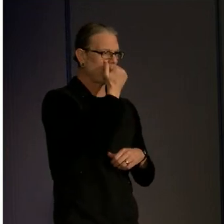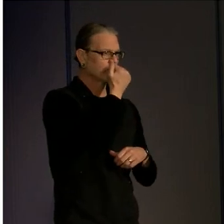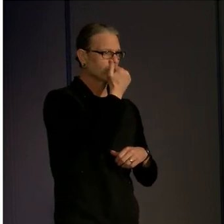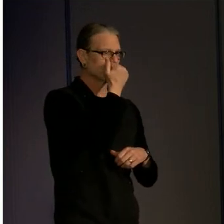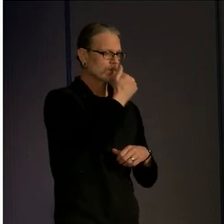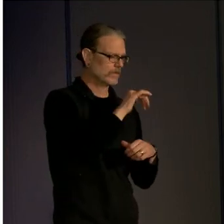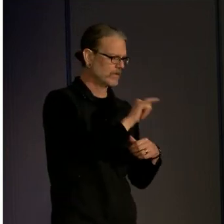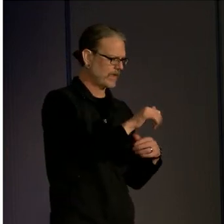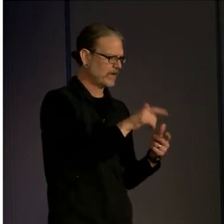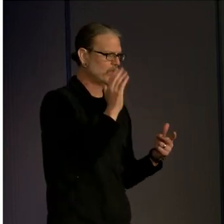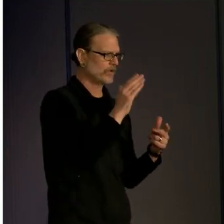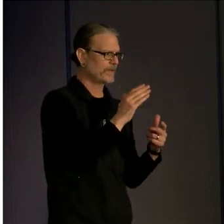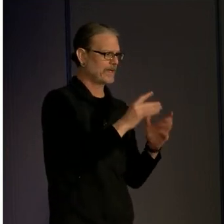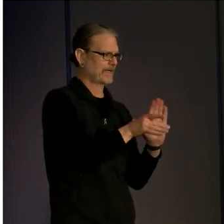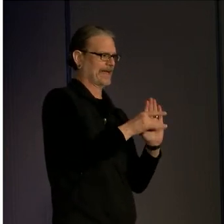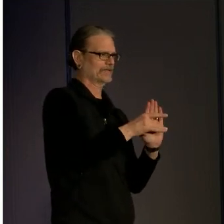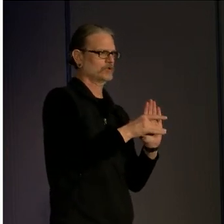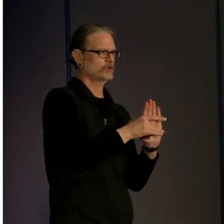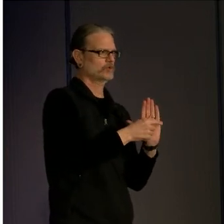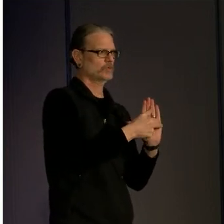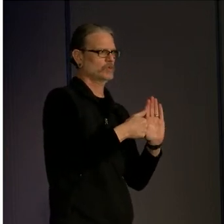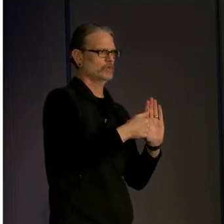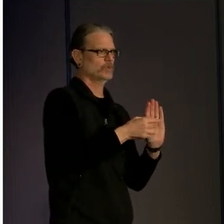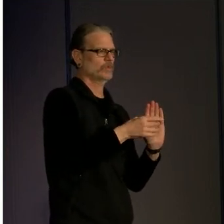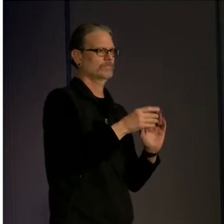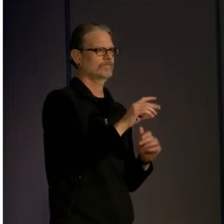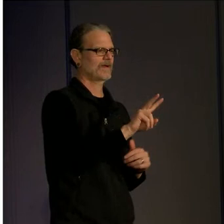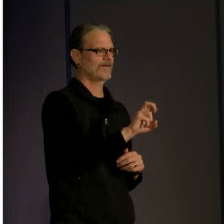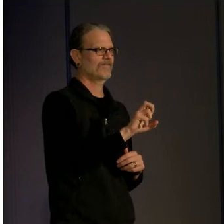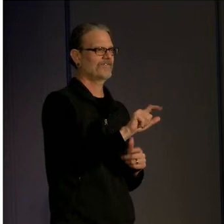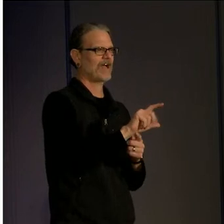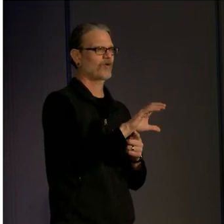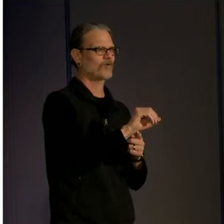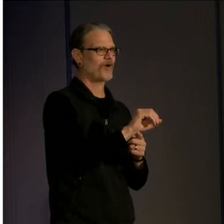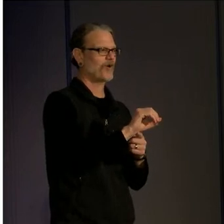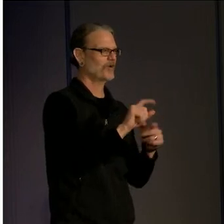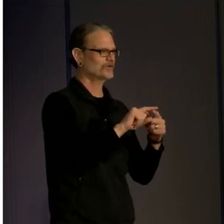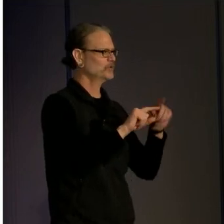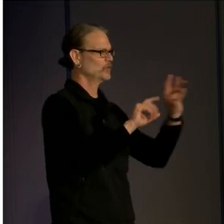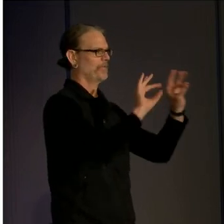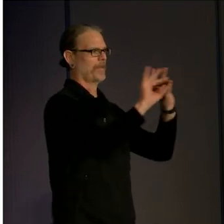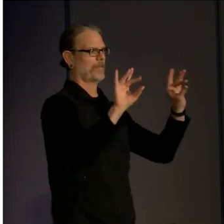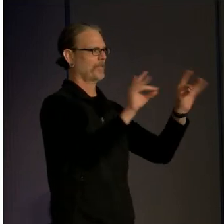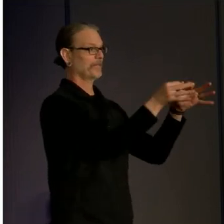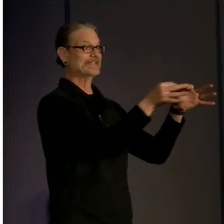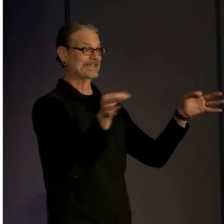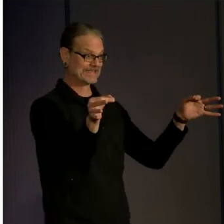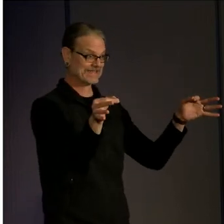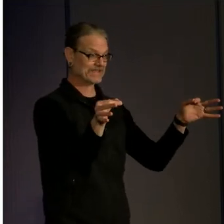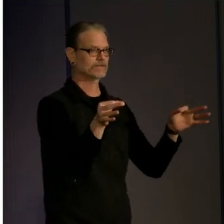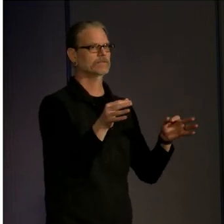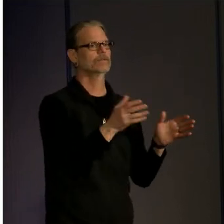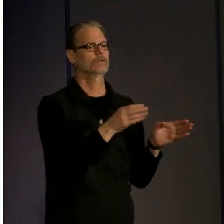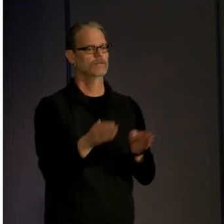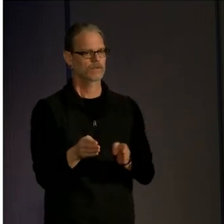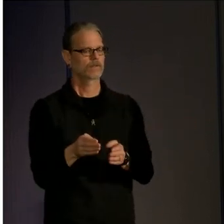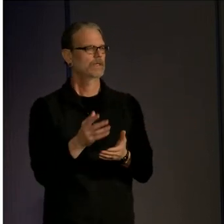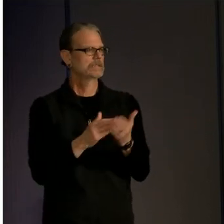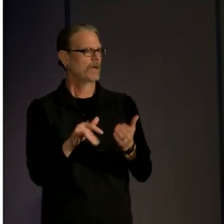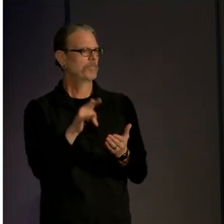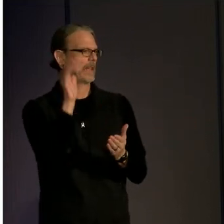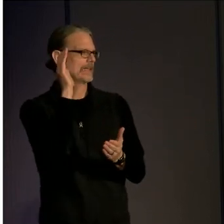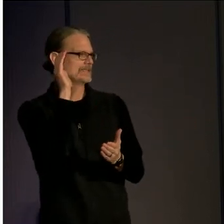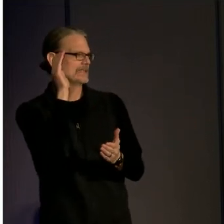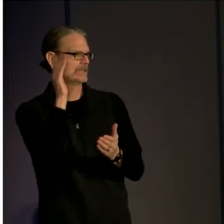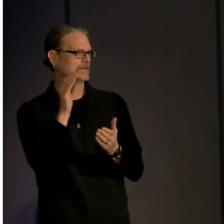to Velcro to create sentences, to using a purpose-built AAC device. So